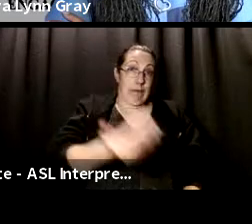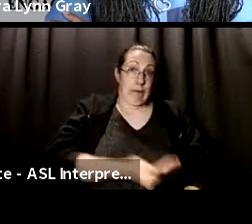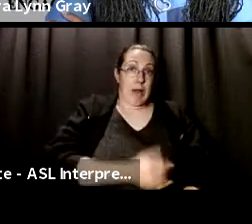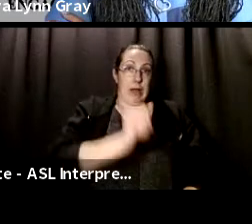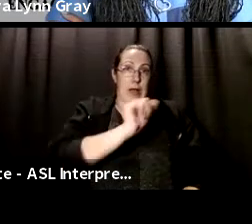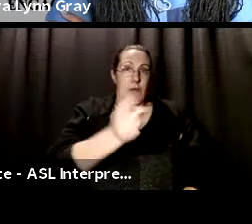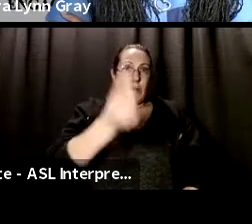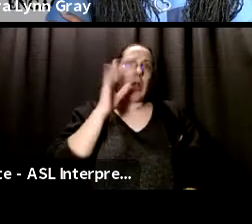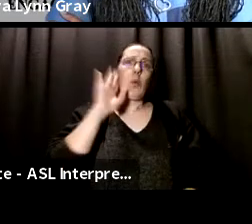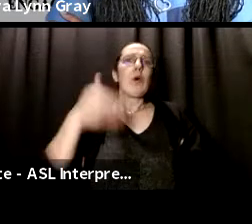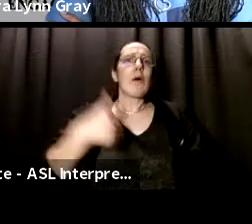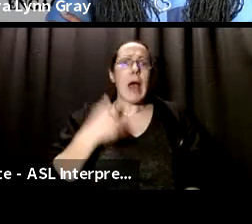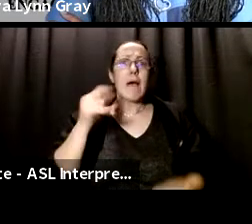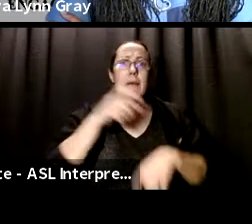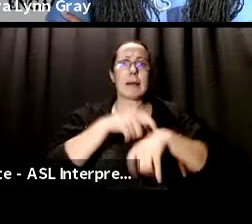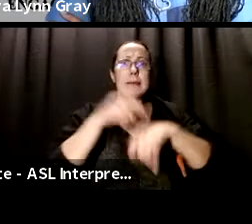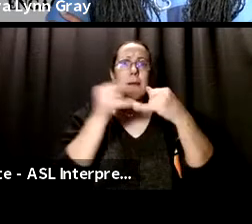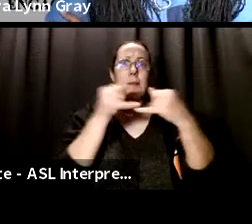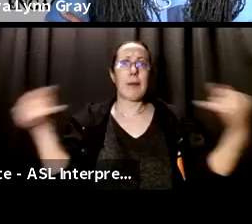be a timeline.